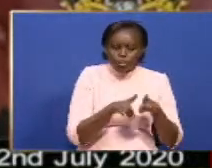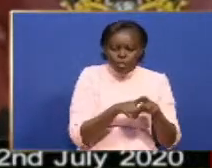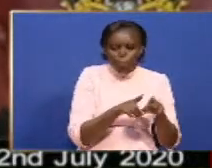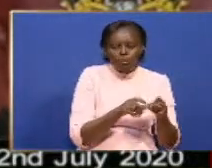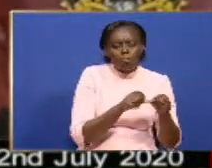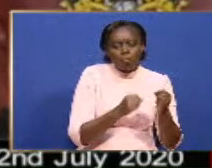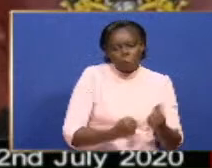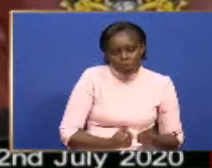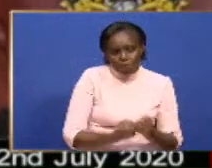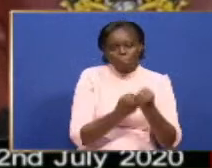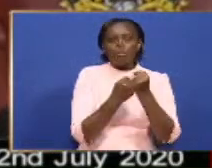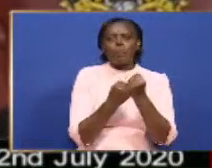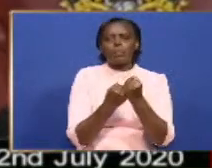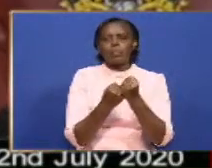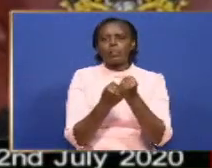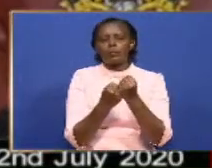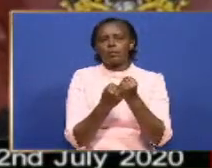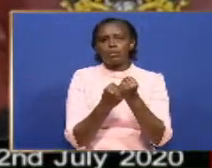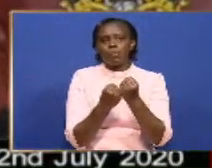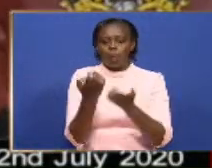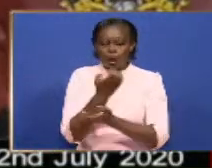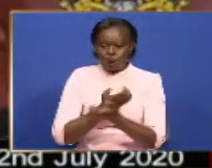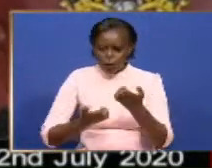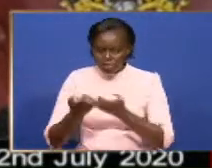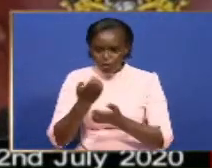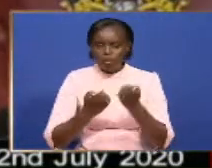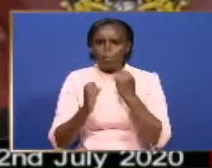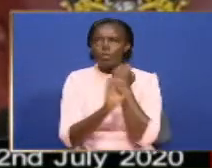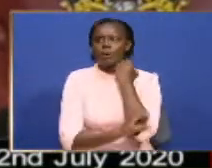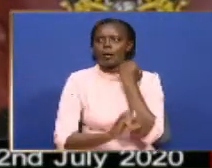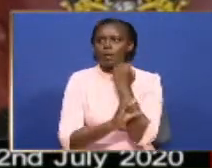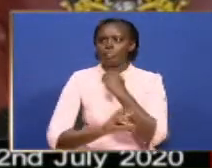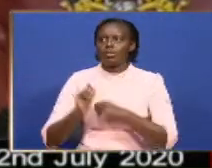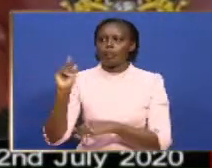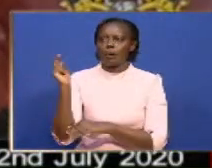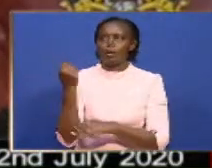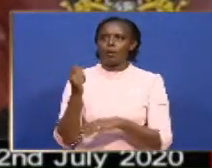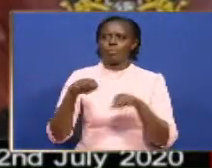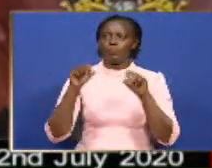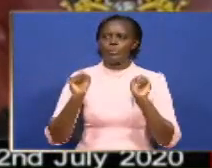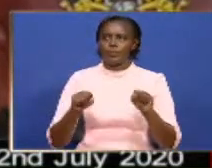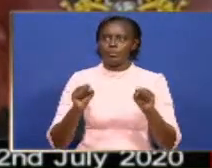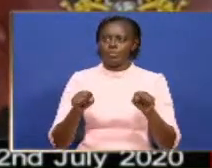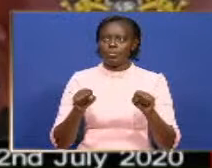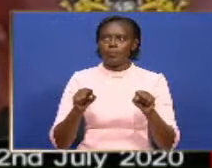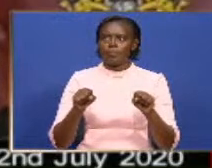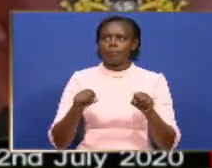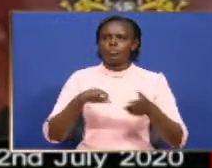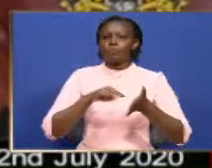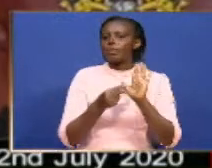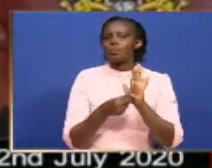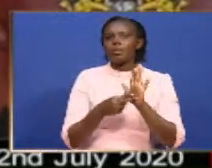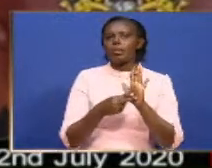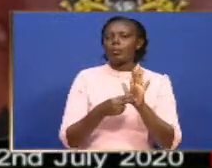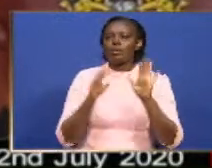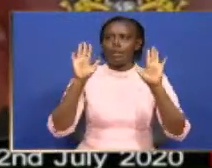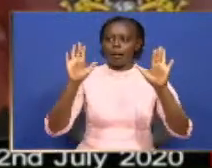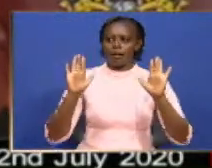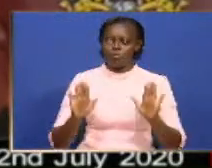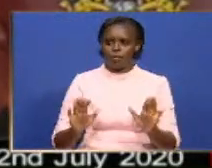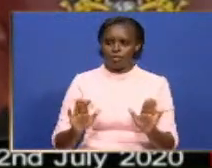contribute eminently to the economy of this country, Madam Speaker. It is therefore